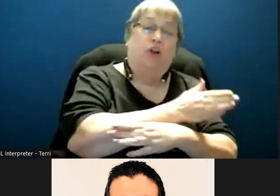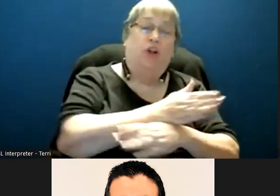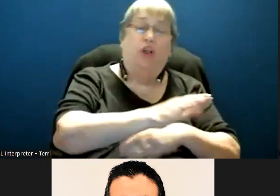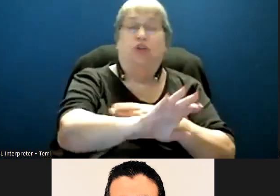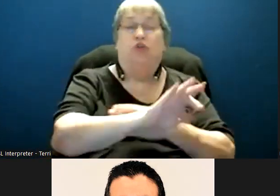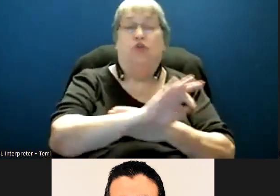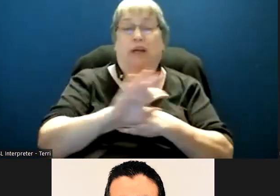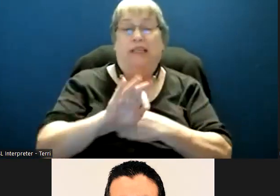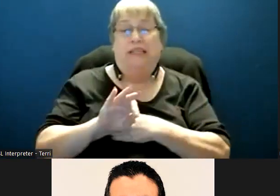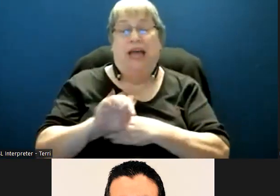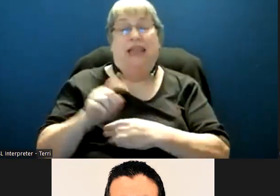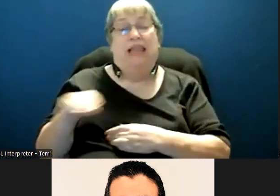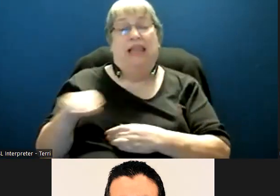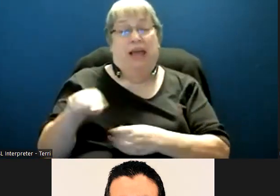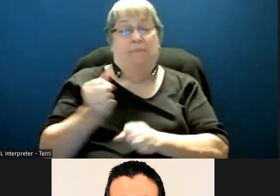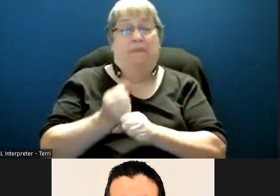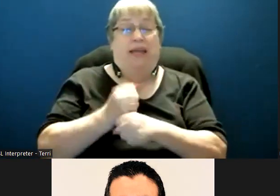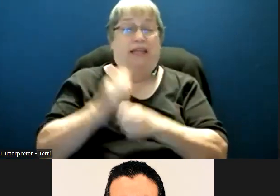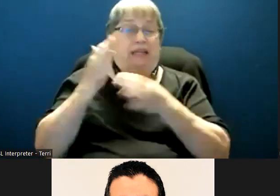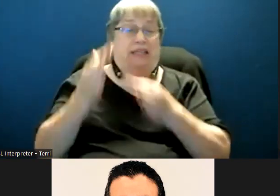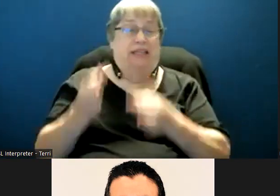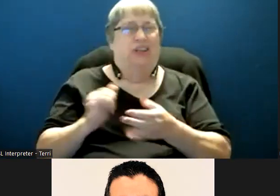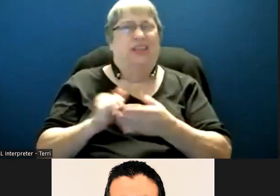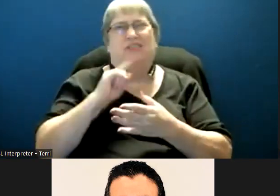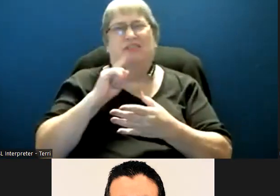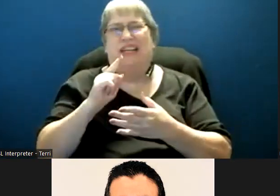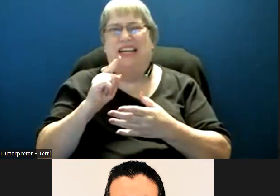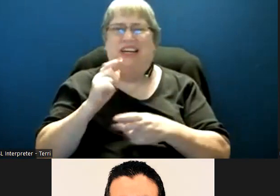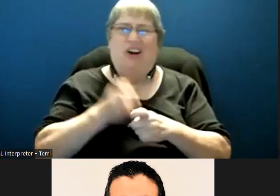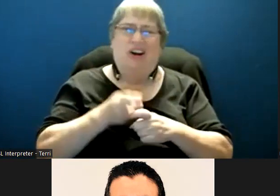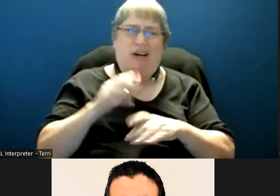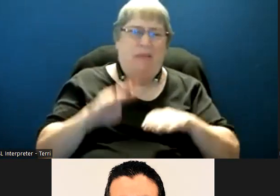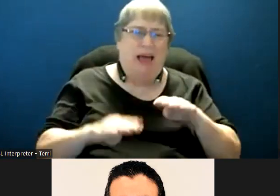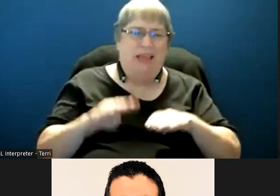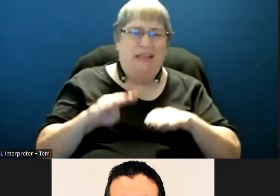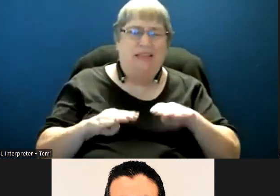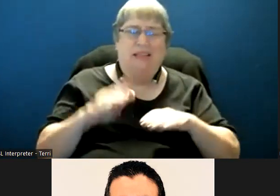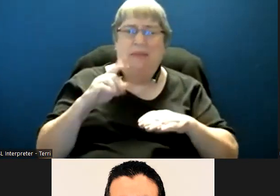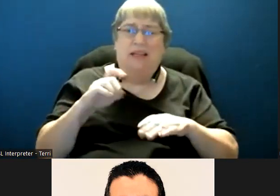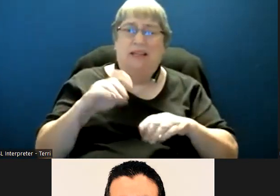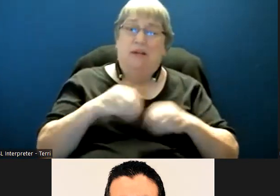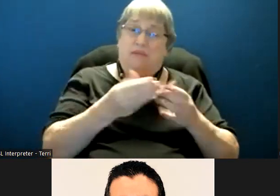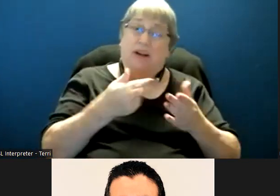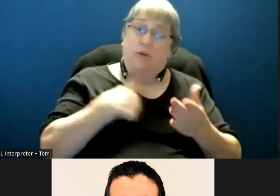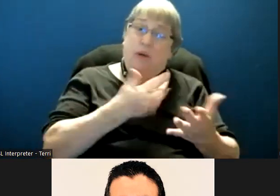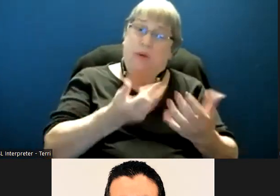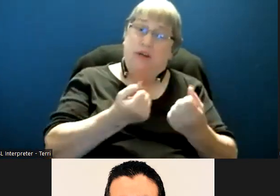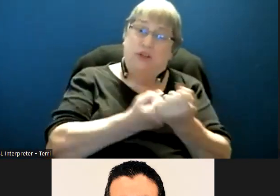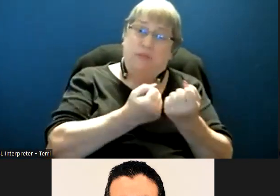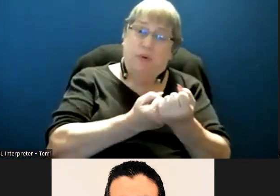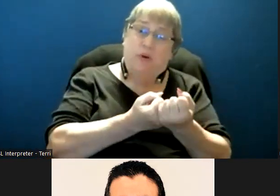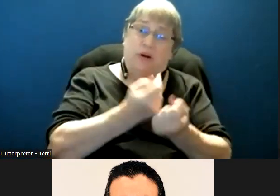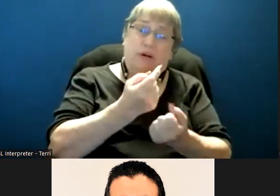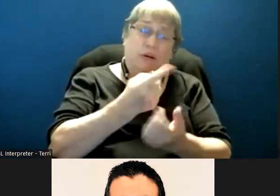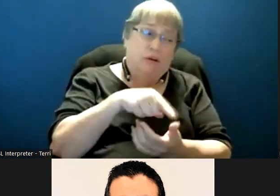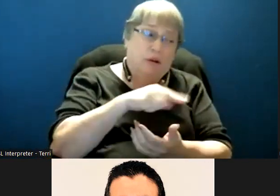decisions, it just is a really delicate balance with some of these providers, because you also we want to support these practices that are doing the best they can